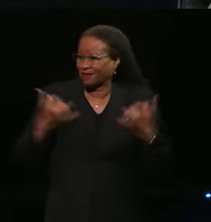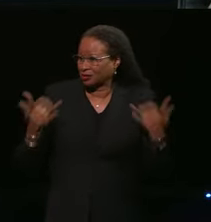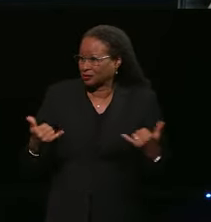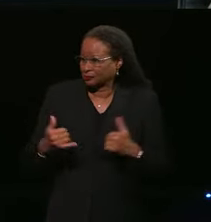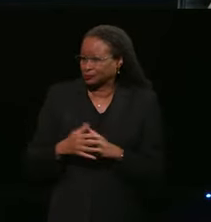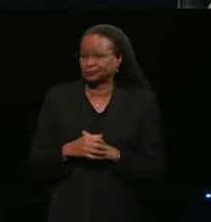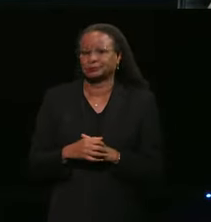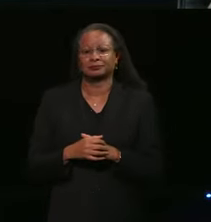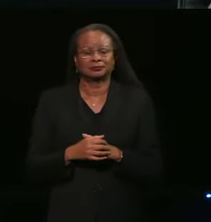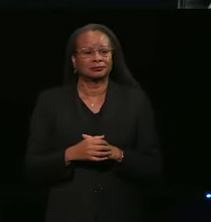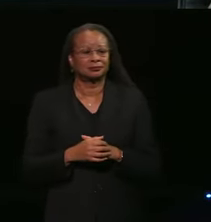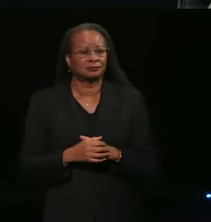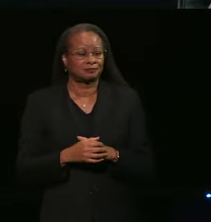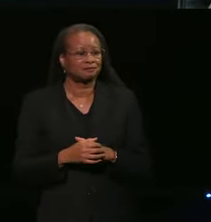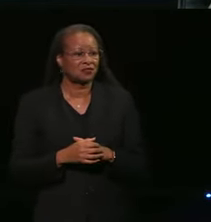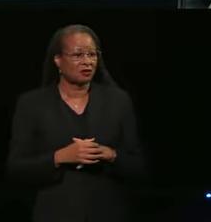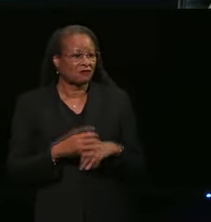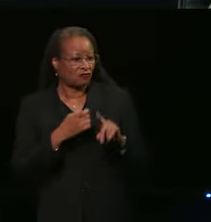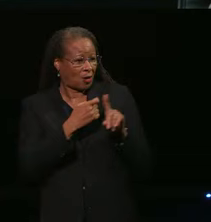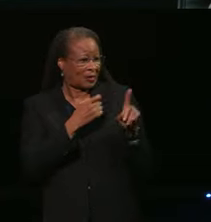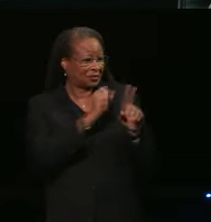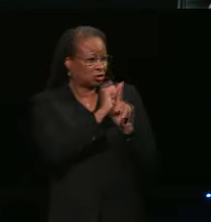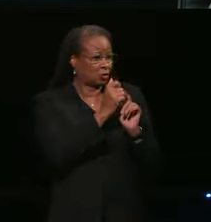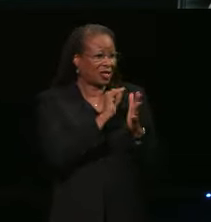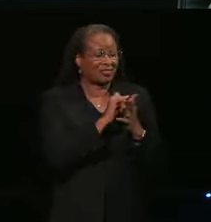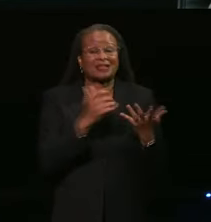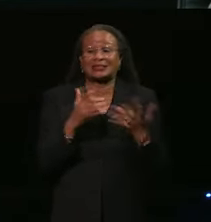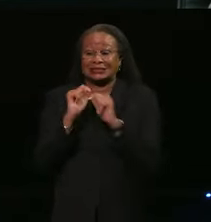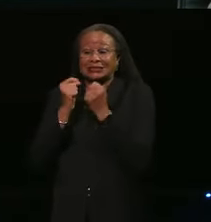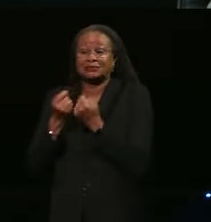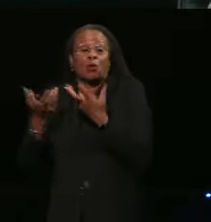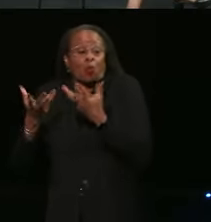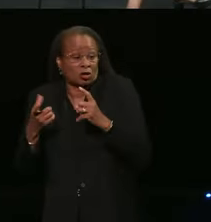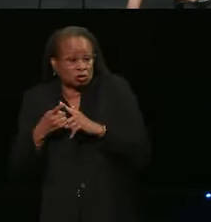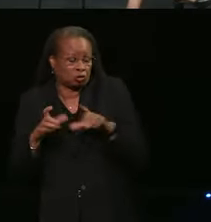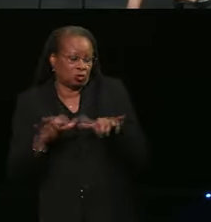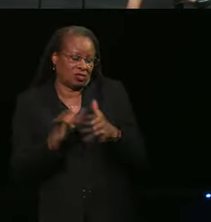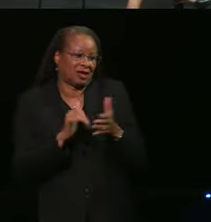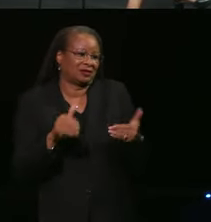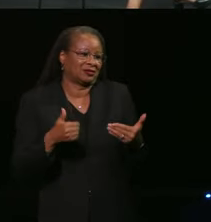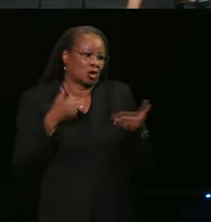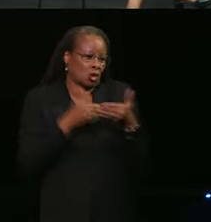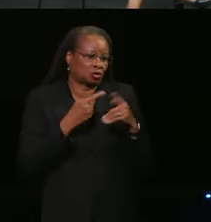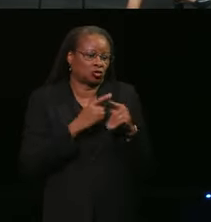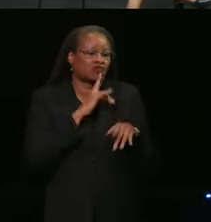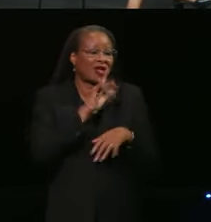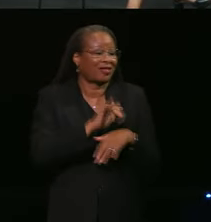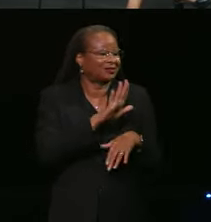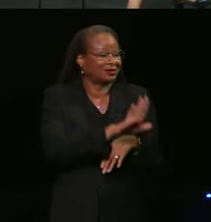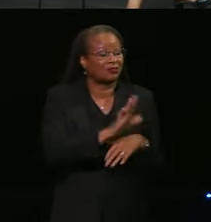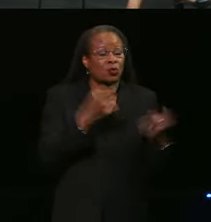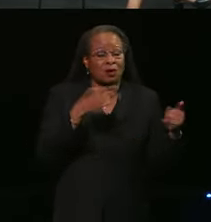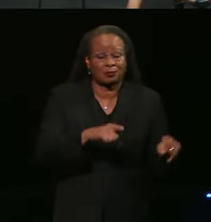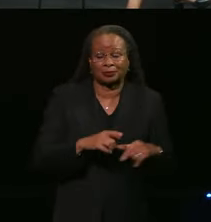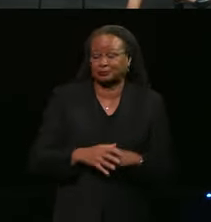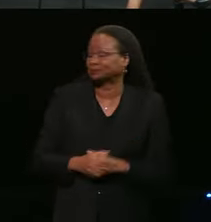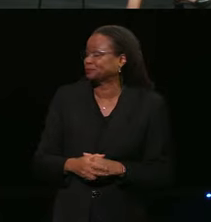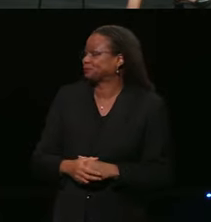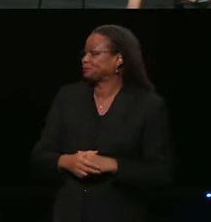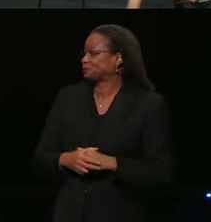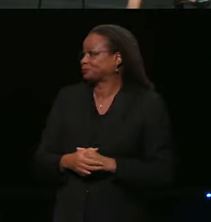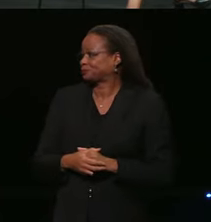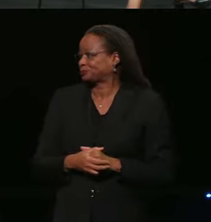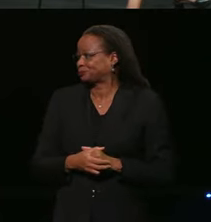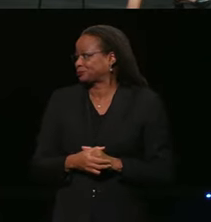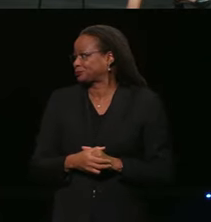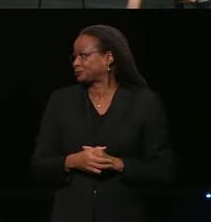nowadays, and something that the team wanted to do. Que teníamos que acercar desde el principio de la